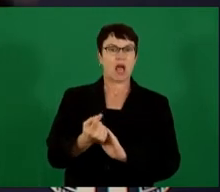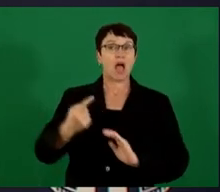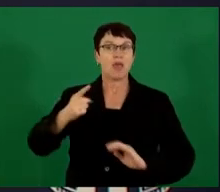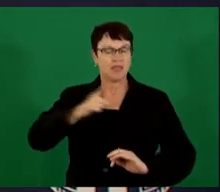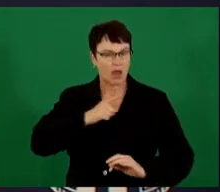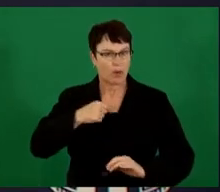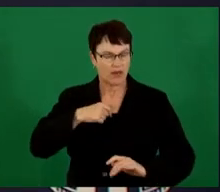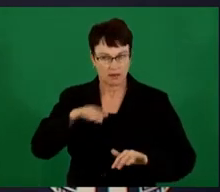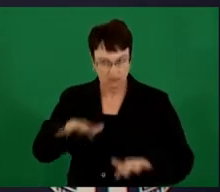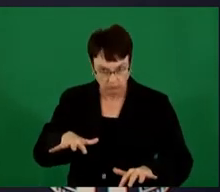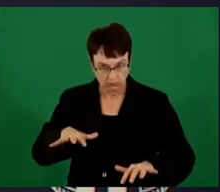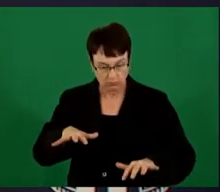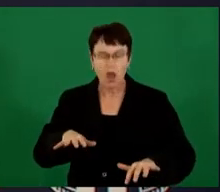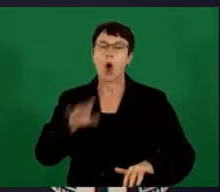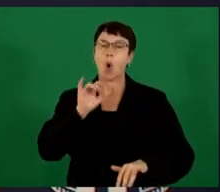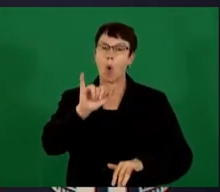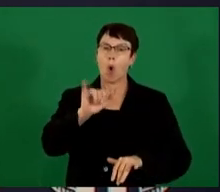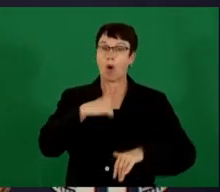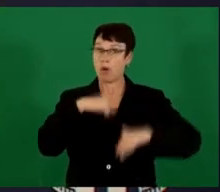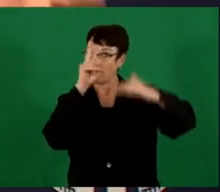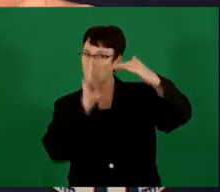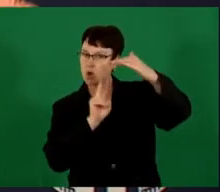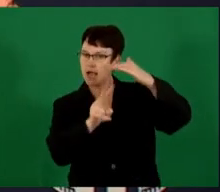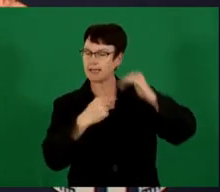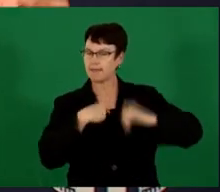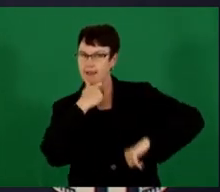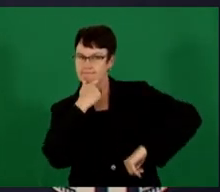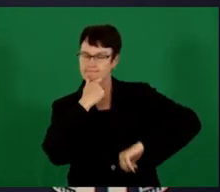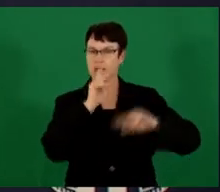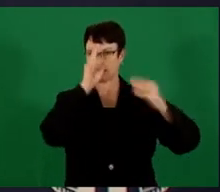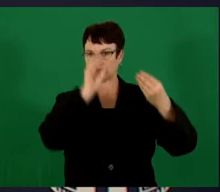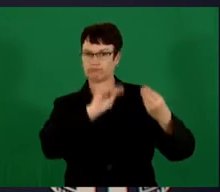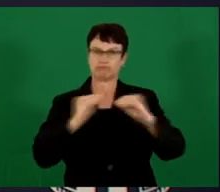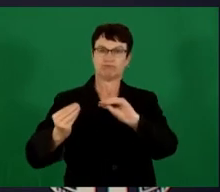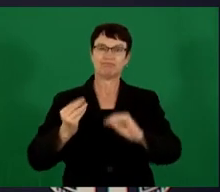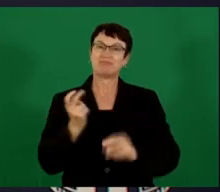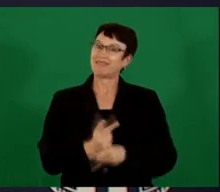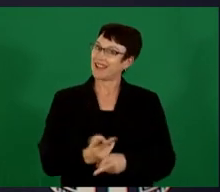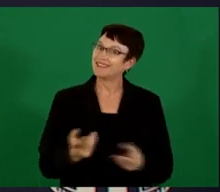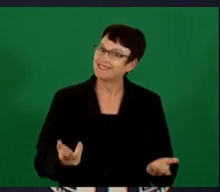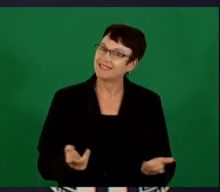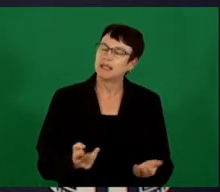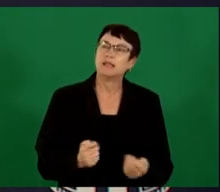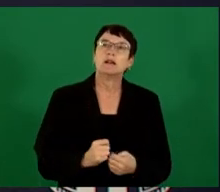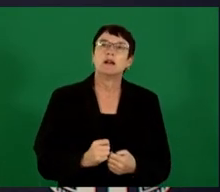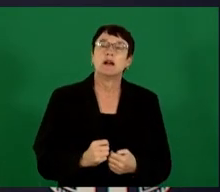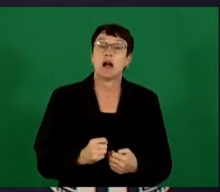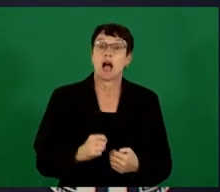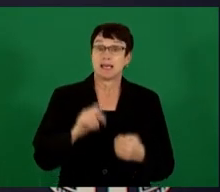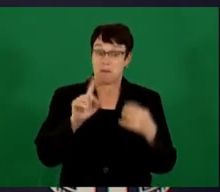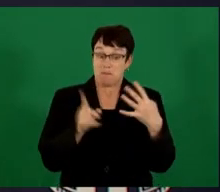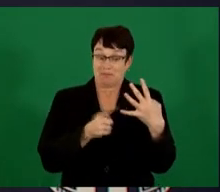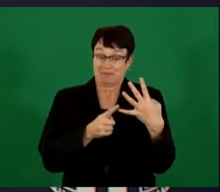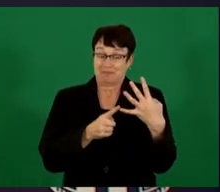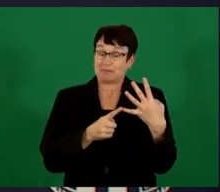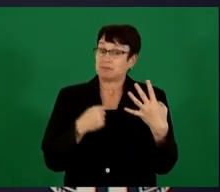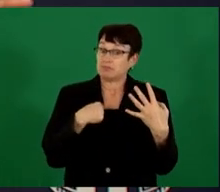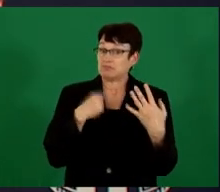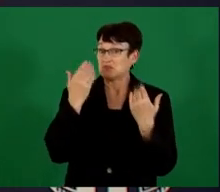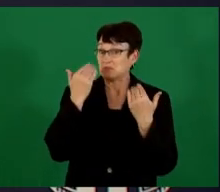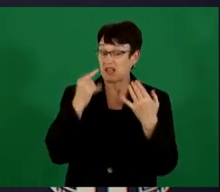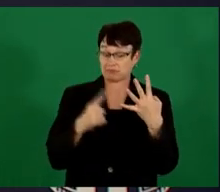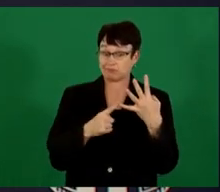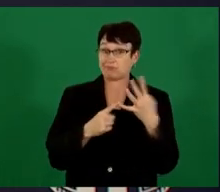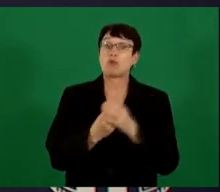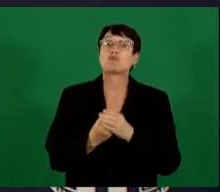recalibrated our forecast. And as we say, in the fourth quarter, we expect growth to be